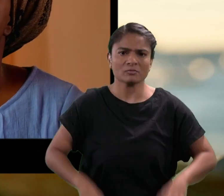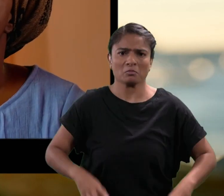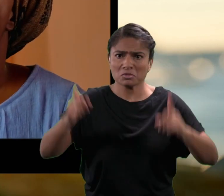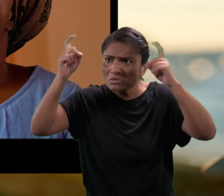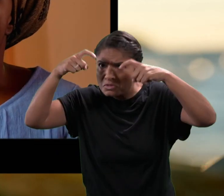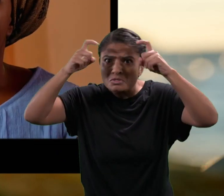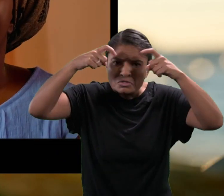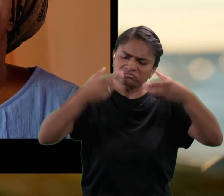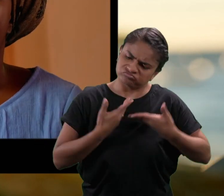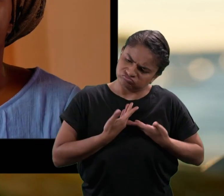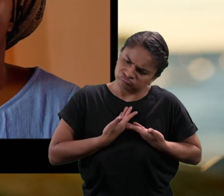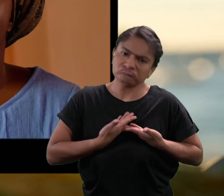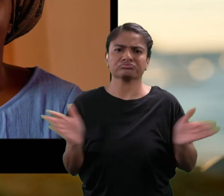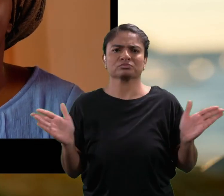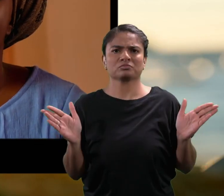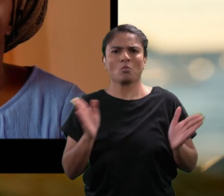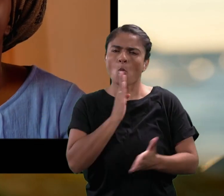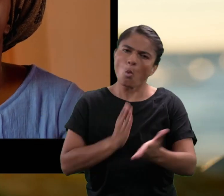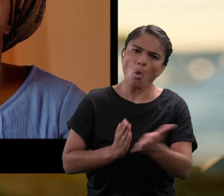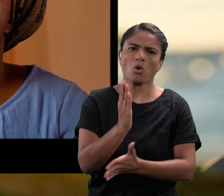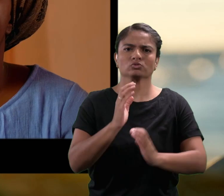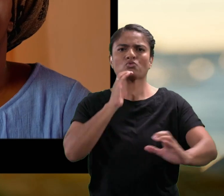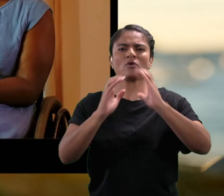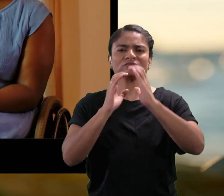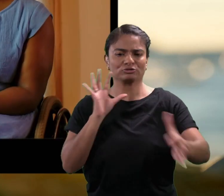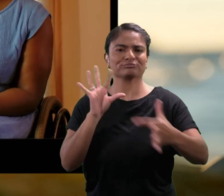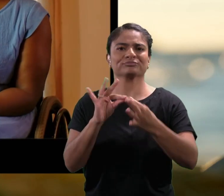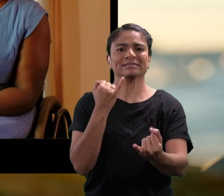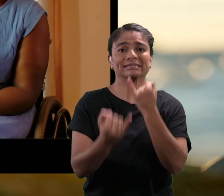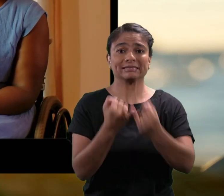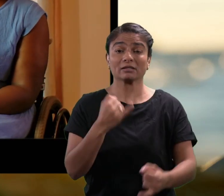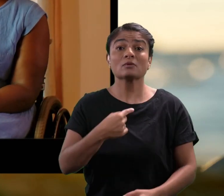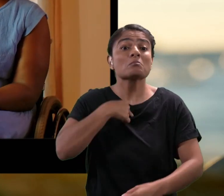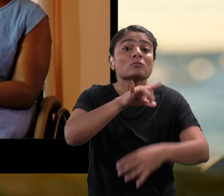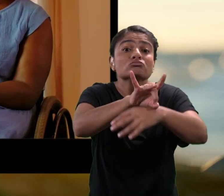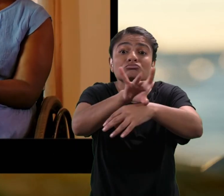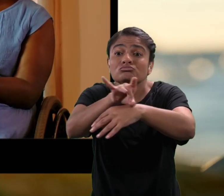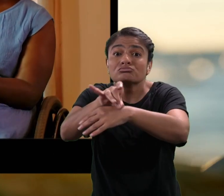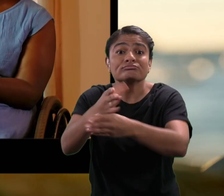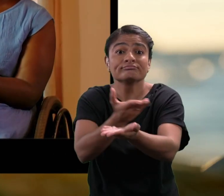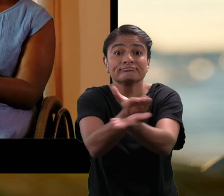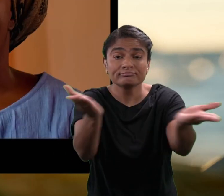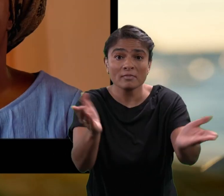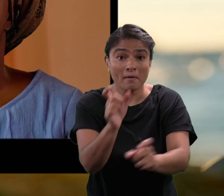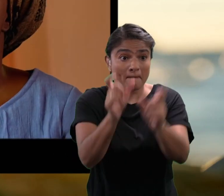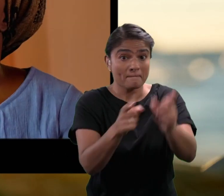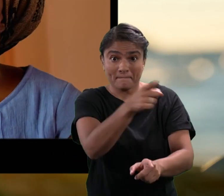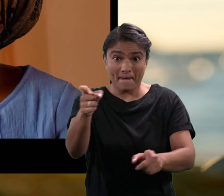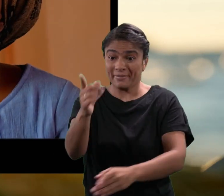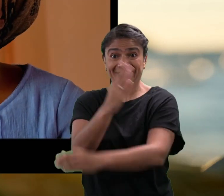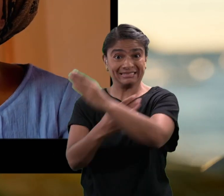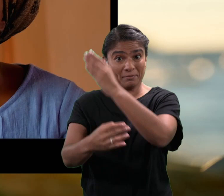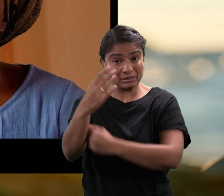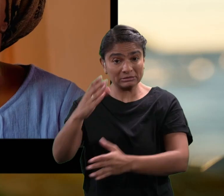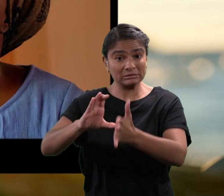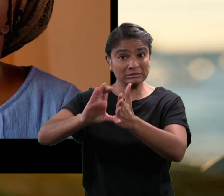to having open and honest conversations about sex. So the advice that I would love to give to